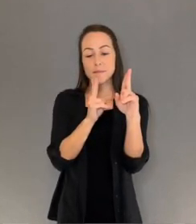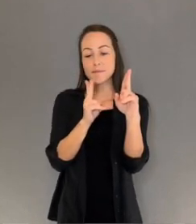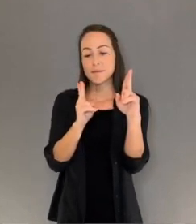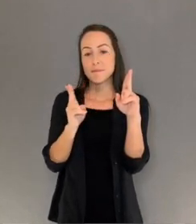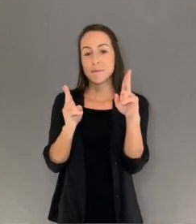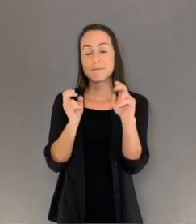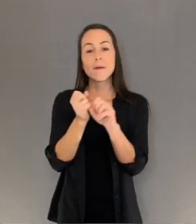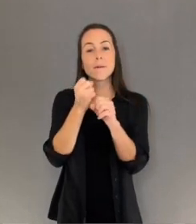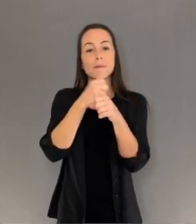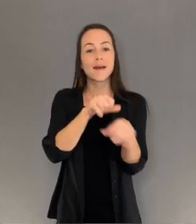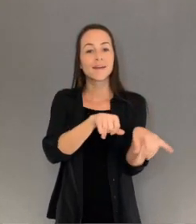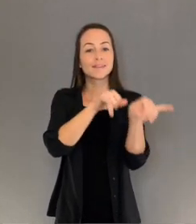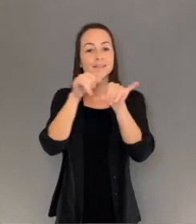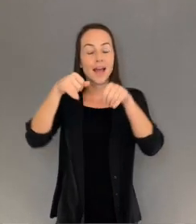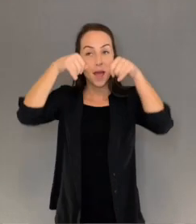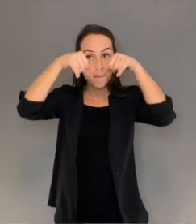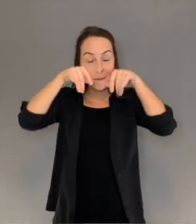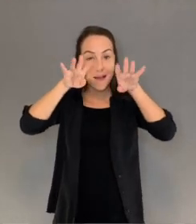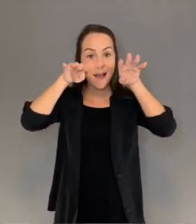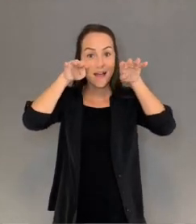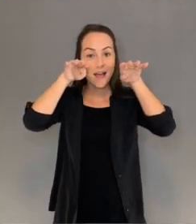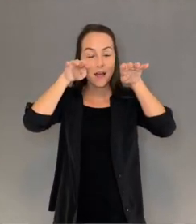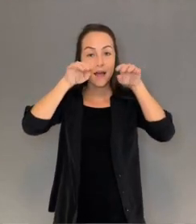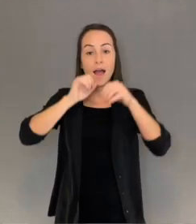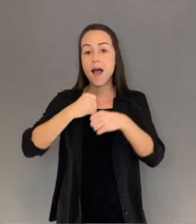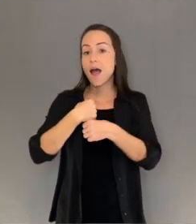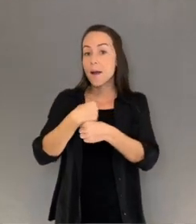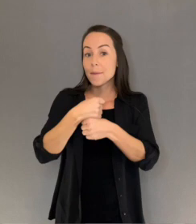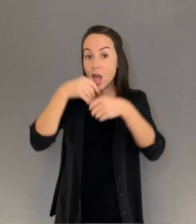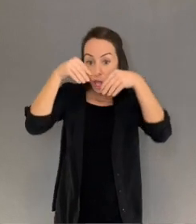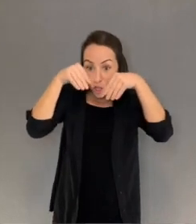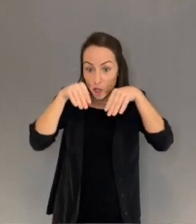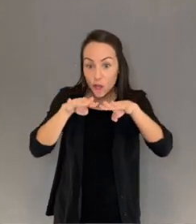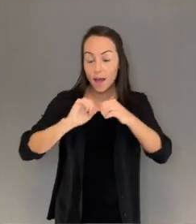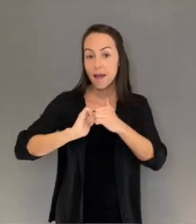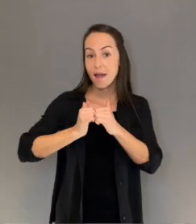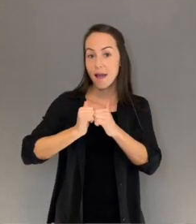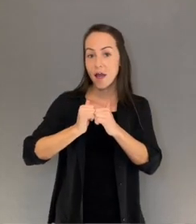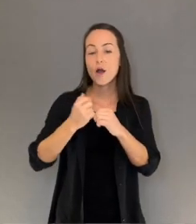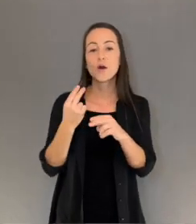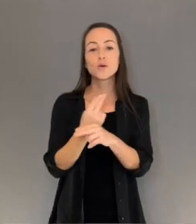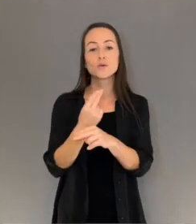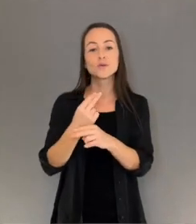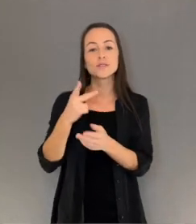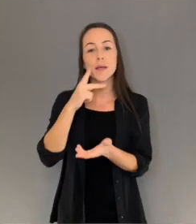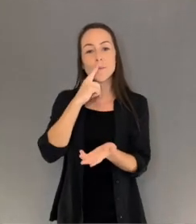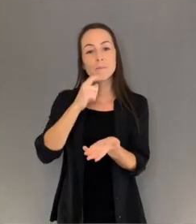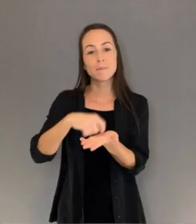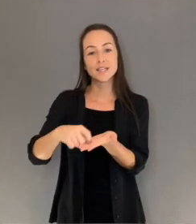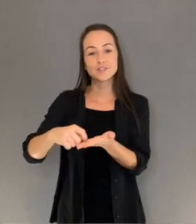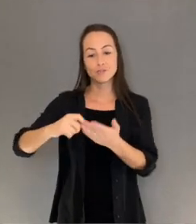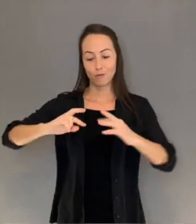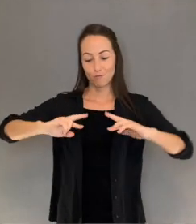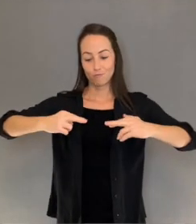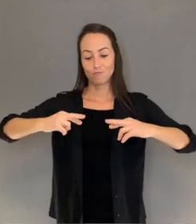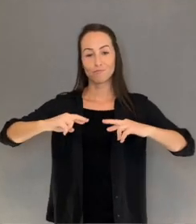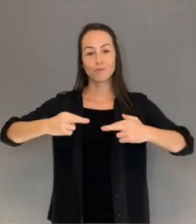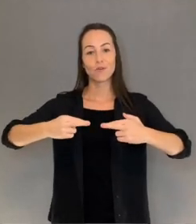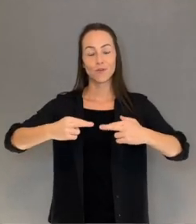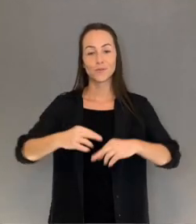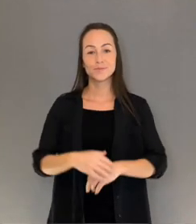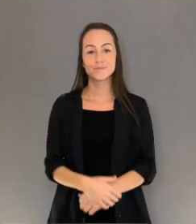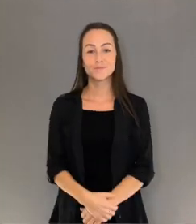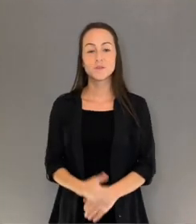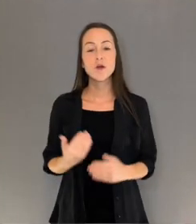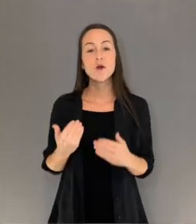eyelashes. Curl the black eyelashes by wrapping the paper around a pencil. Glue the eyelashes to the